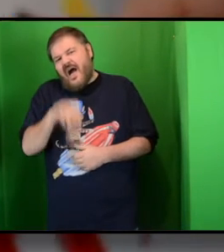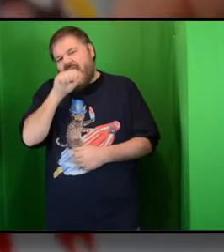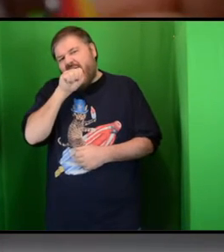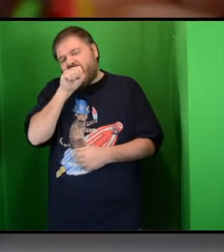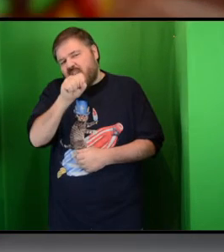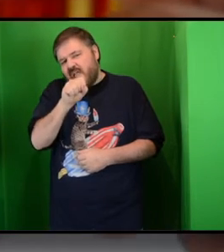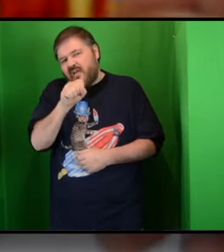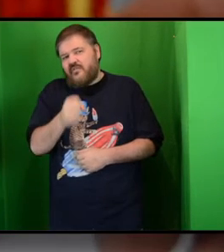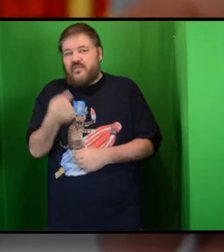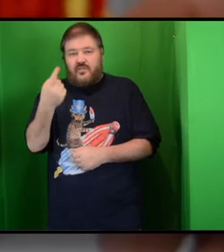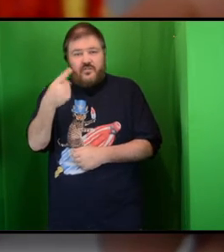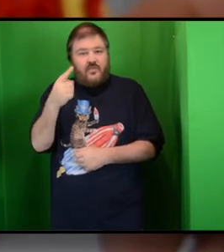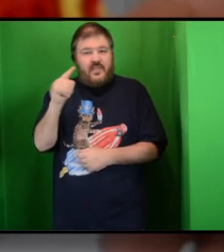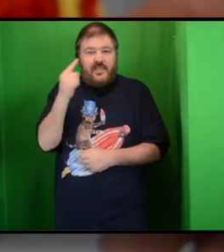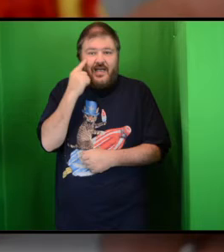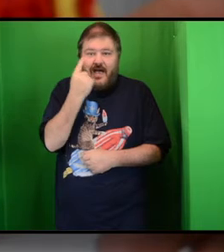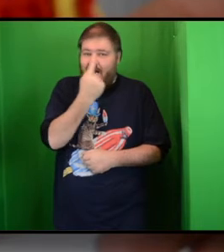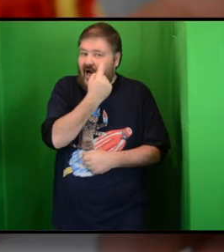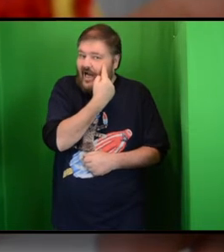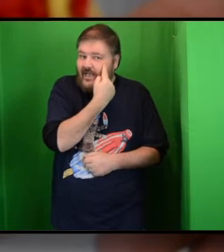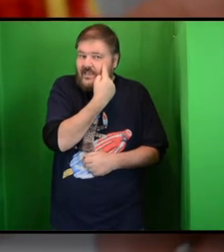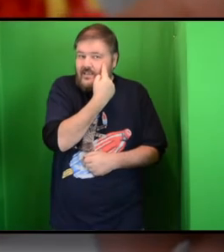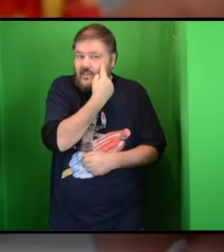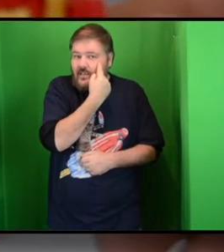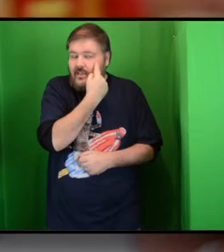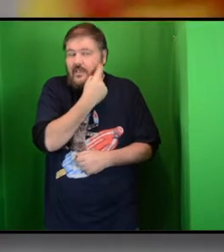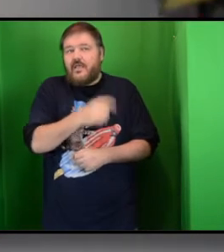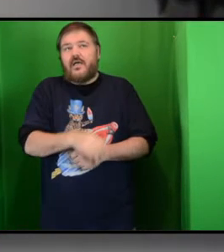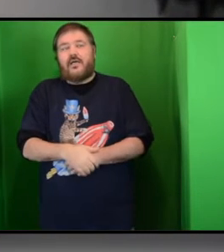this guy doesn't. And we'll go into that in a few minutes.